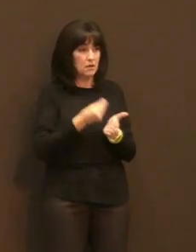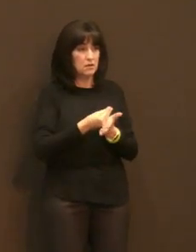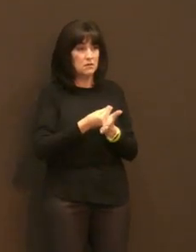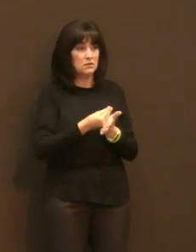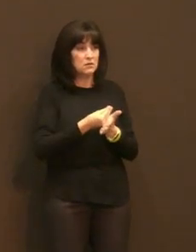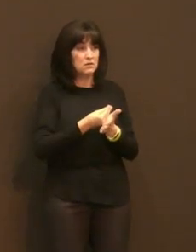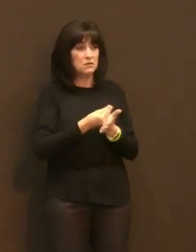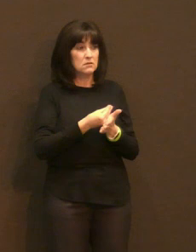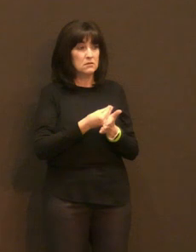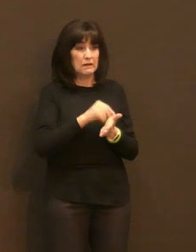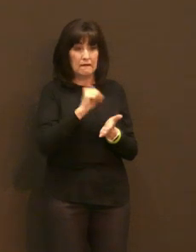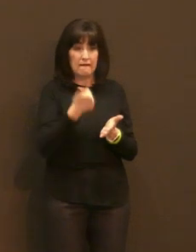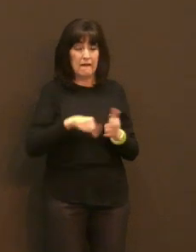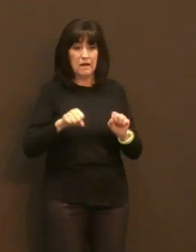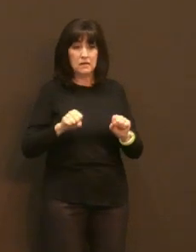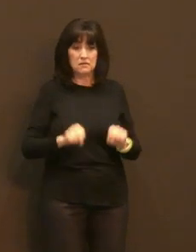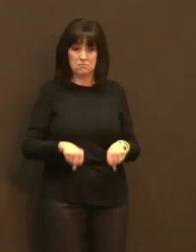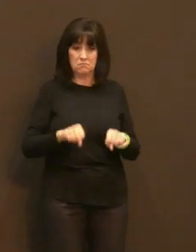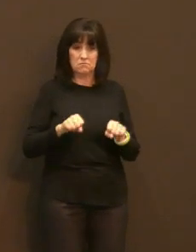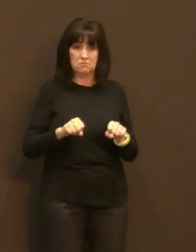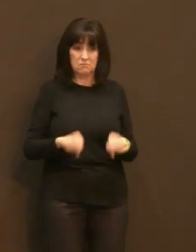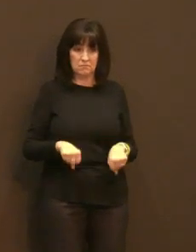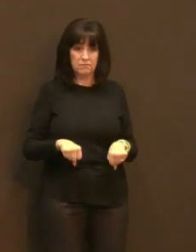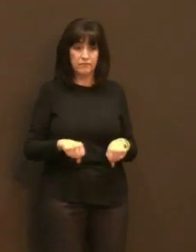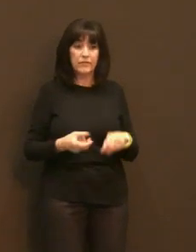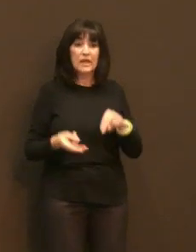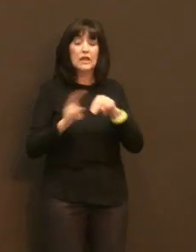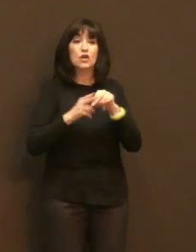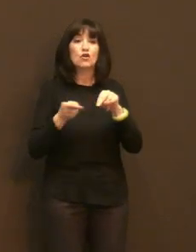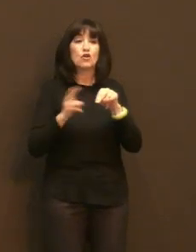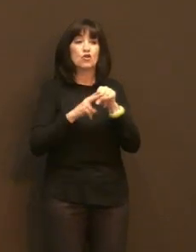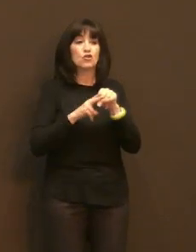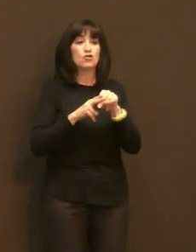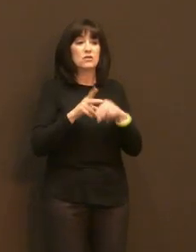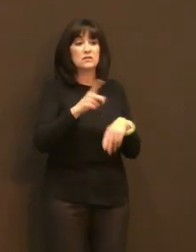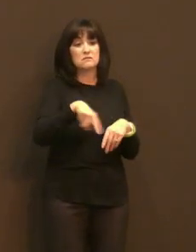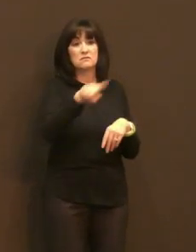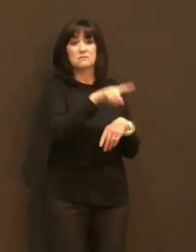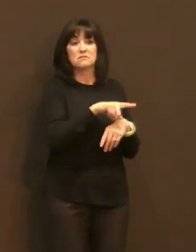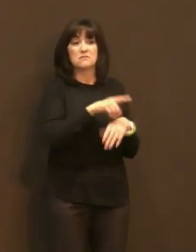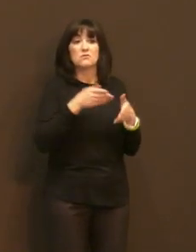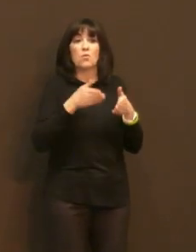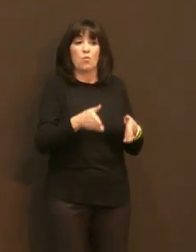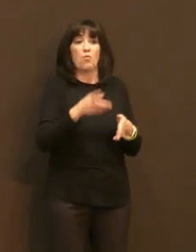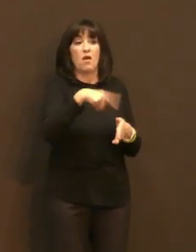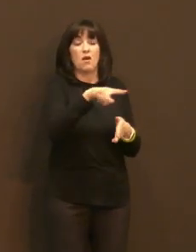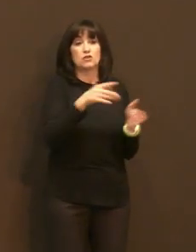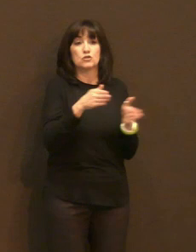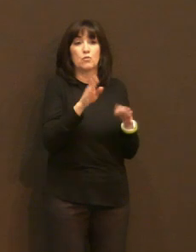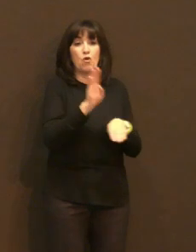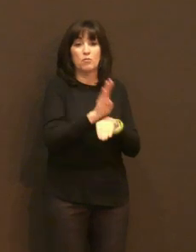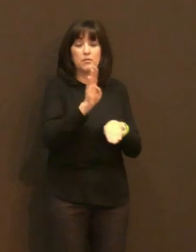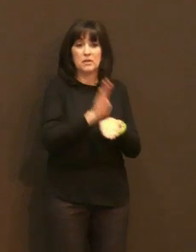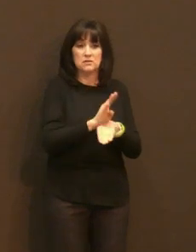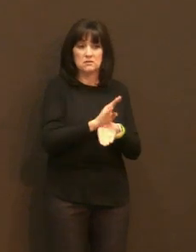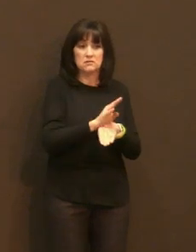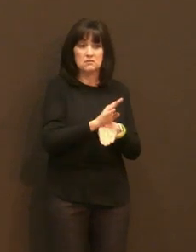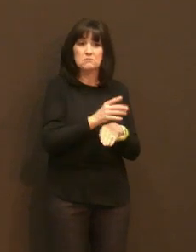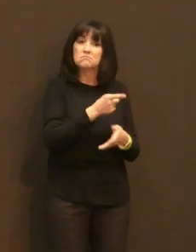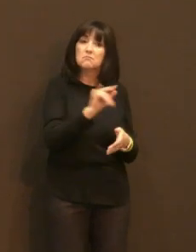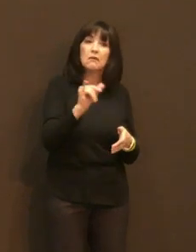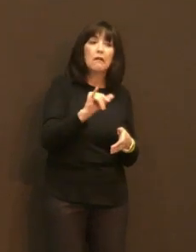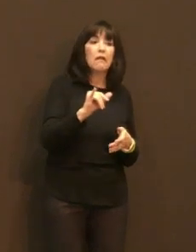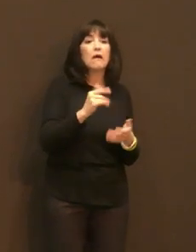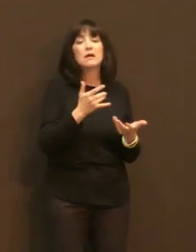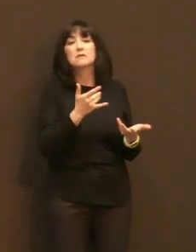here at the state to increase the eligibility factors for help to maybe some other small businesses that aren't hospitality related to maybe